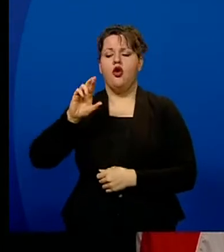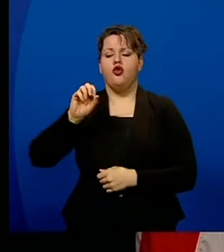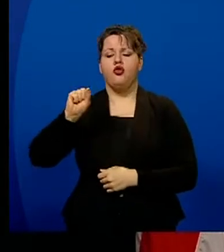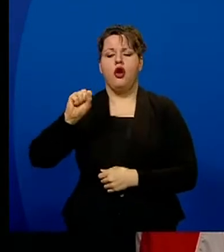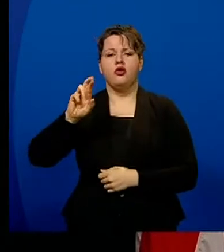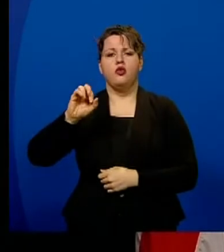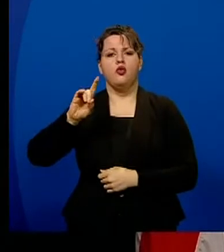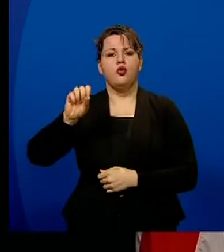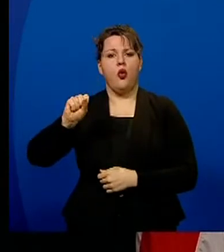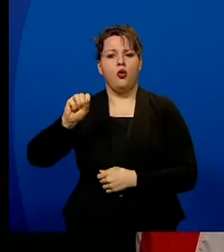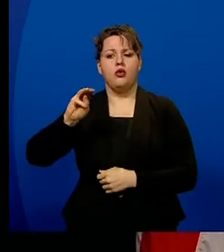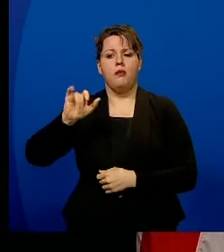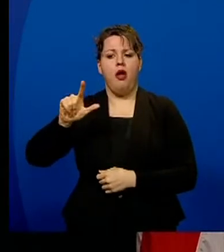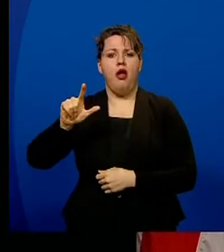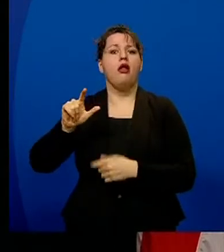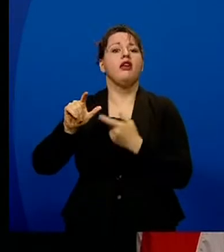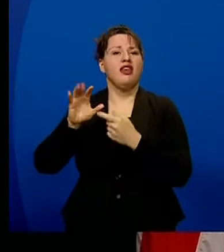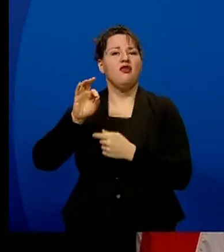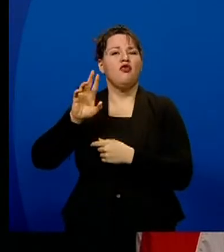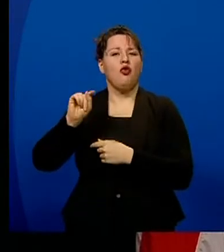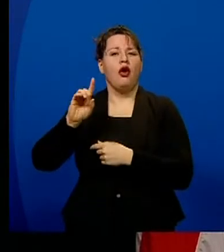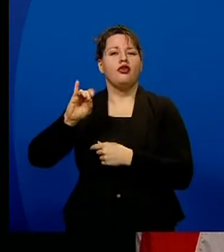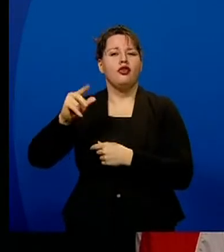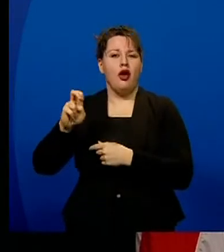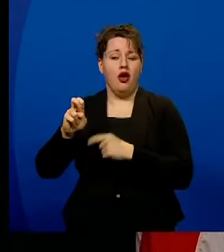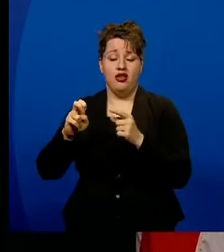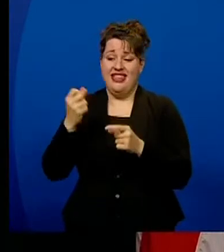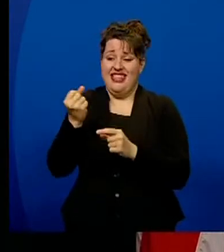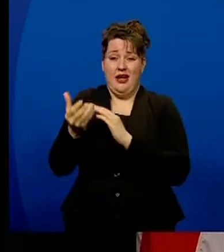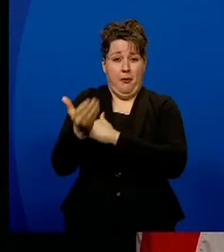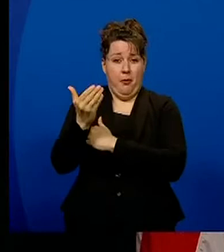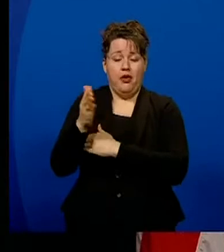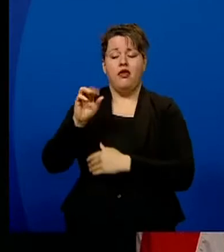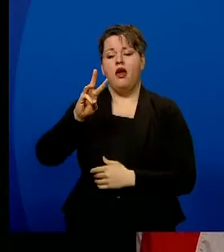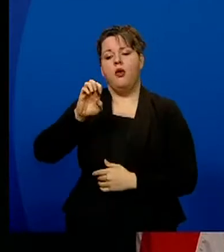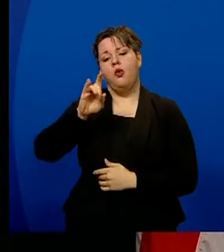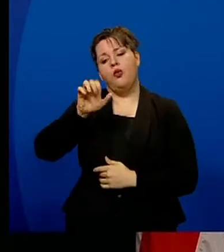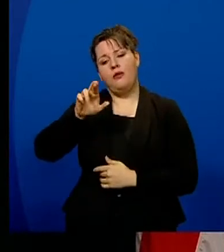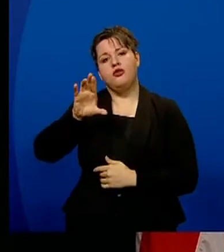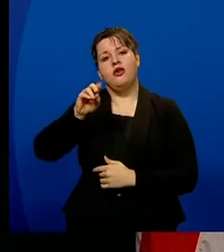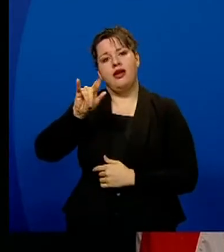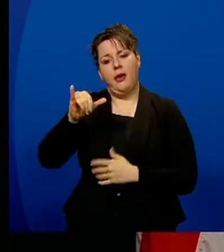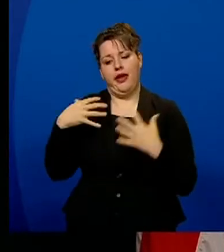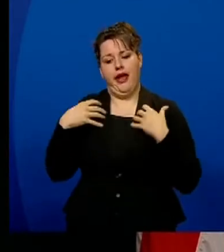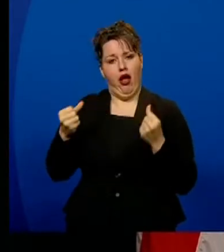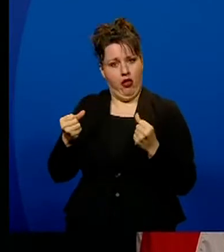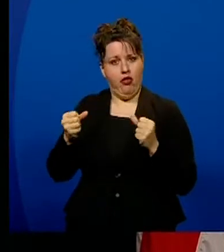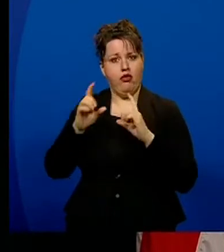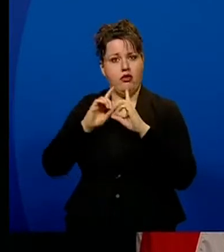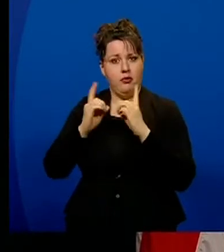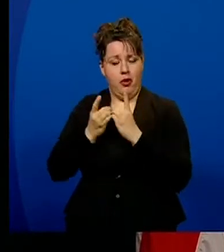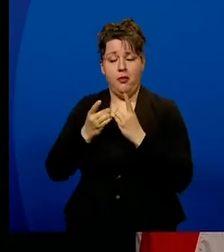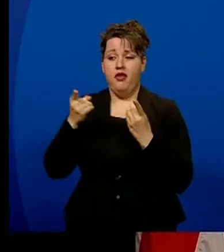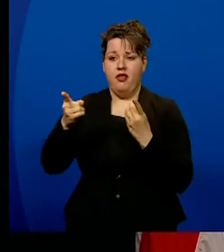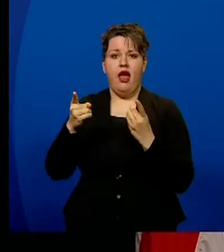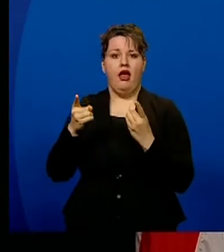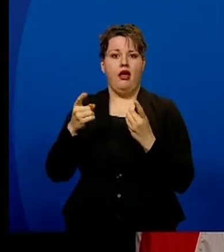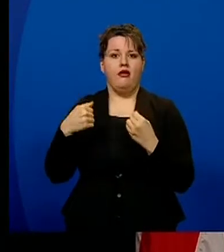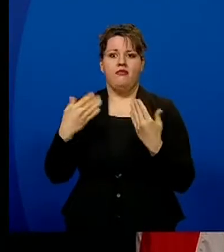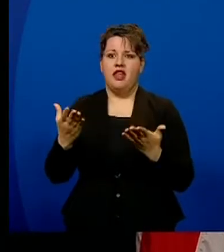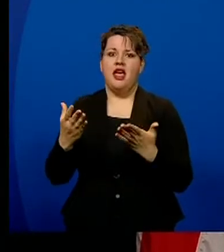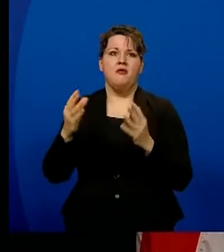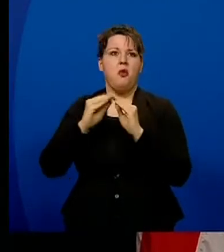Crossroads Mall in Fort Dodge, where on a Saturday morning, the Webster County Public Health Department was administering more